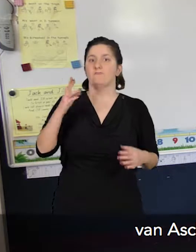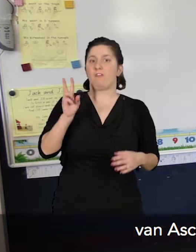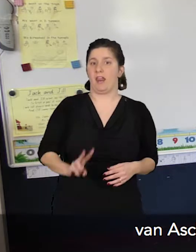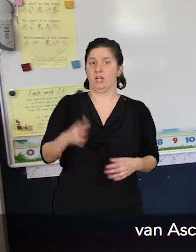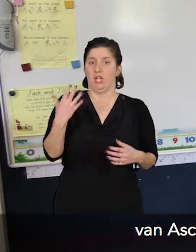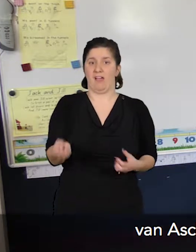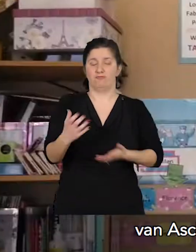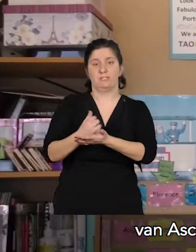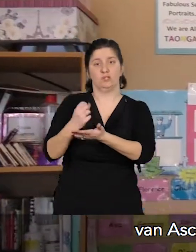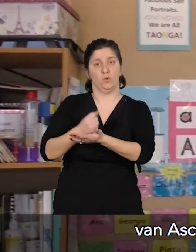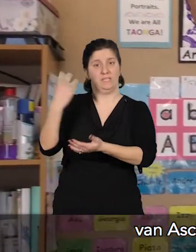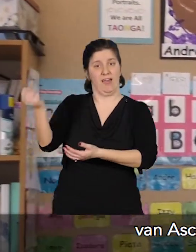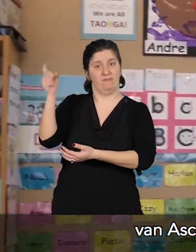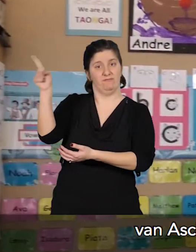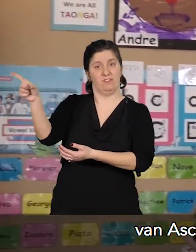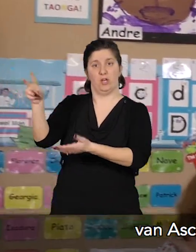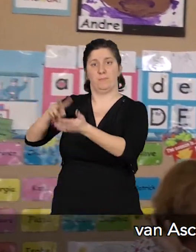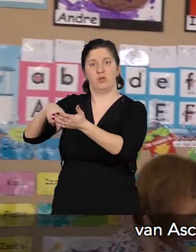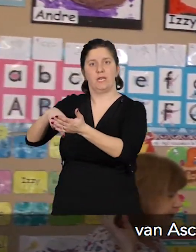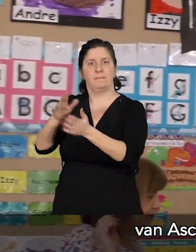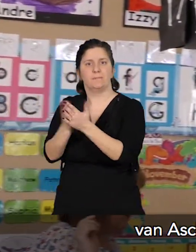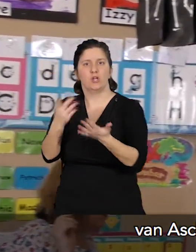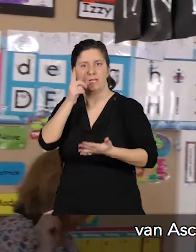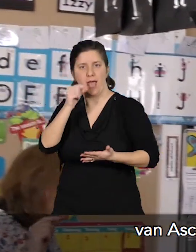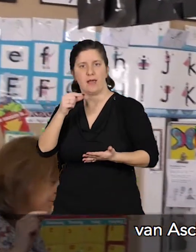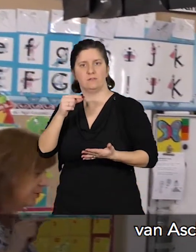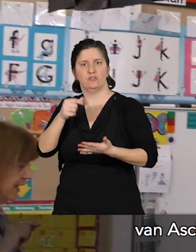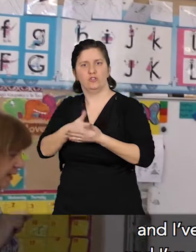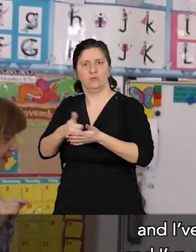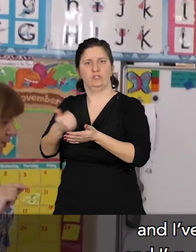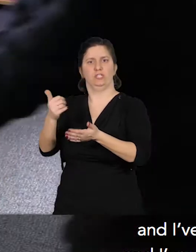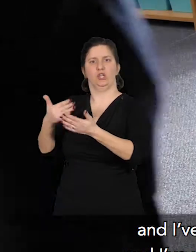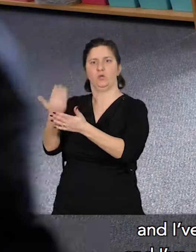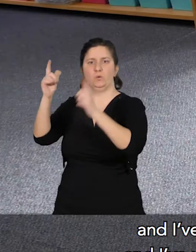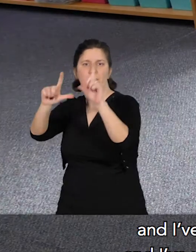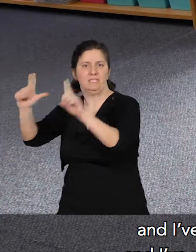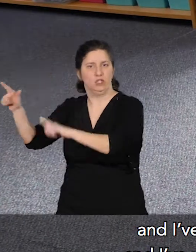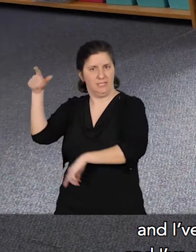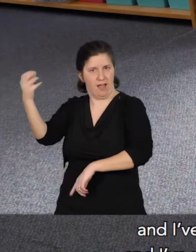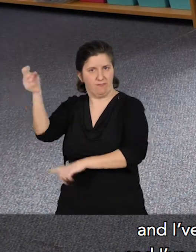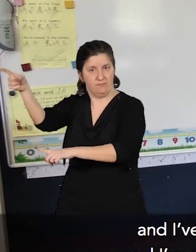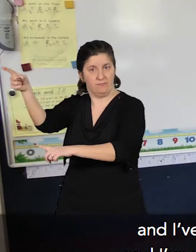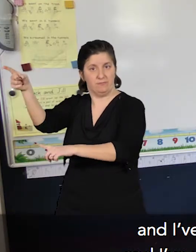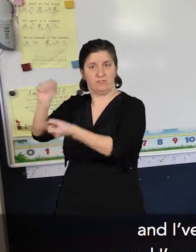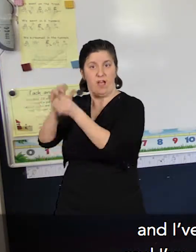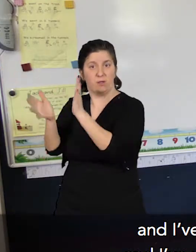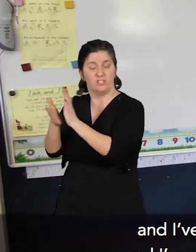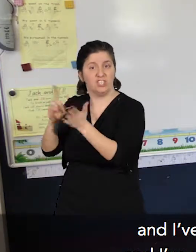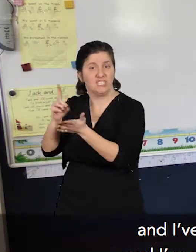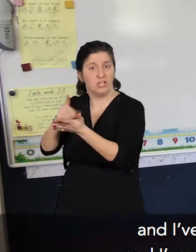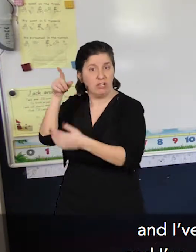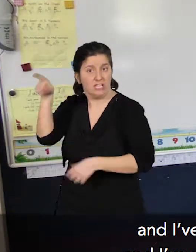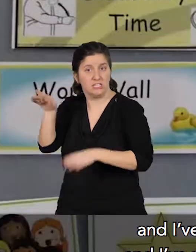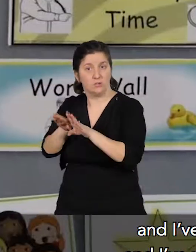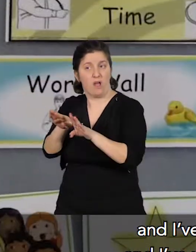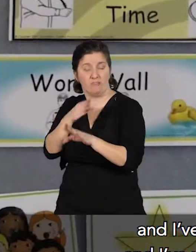Van Asch had some resources that I've used for some of the reading books, and I've been able to print out and use their images, and I've used